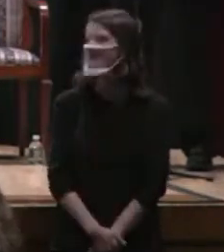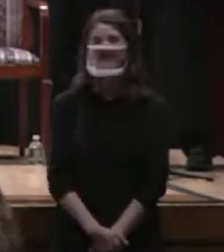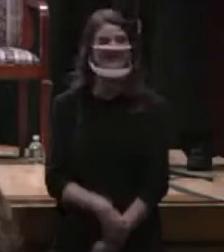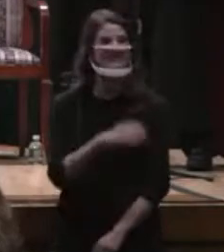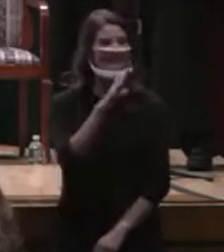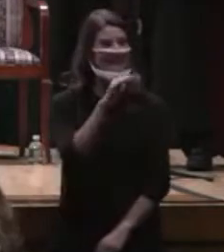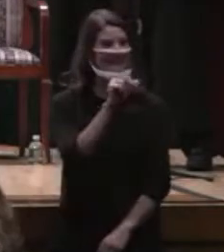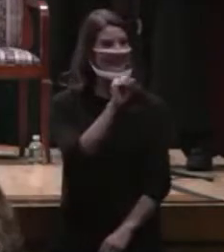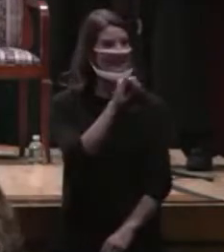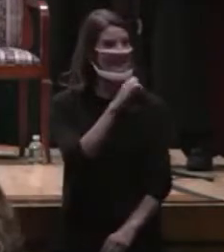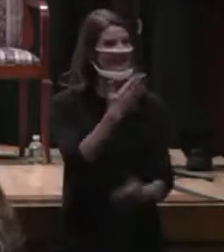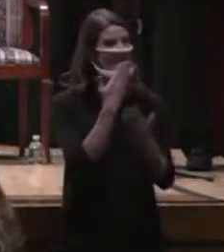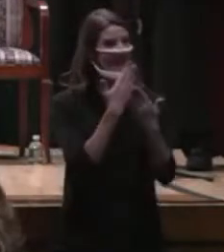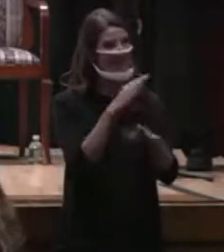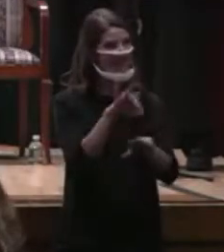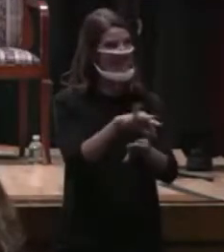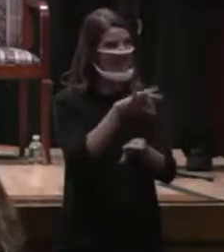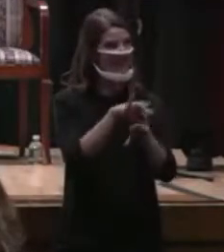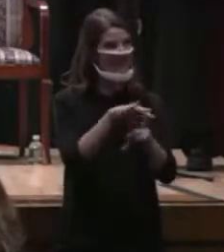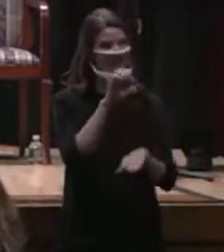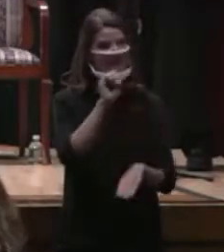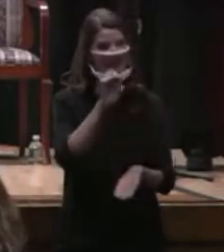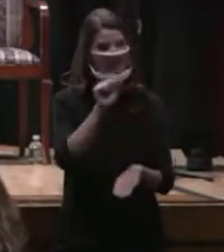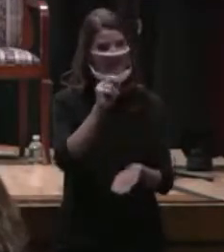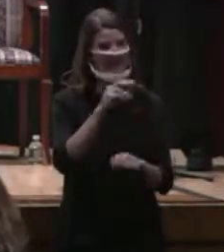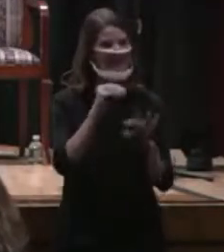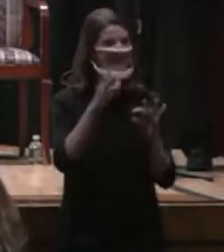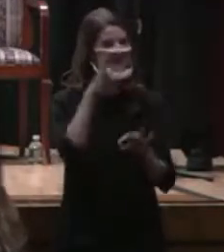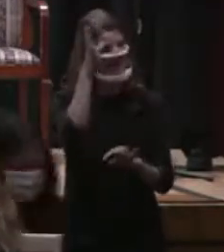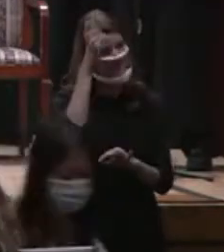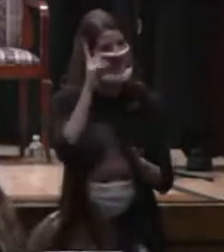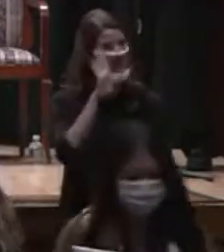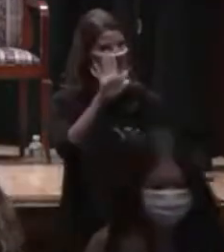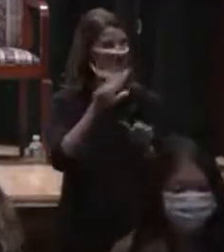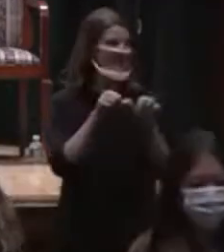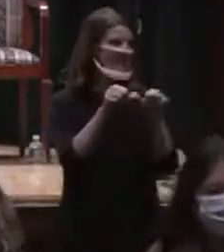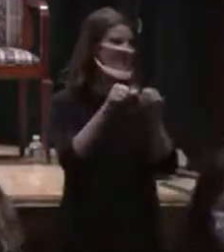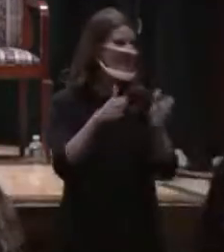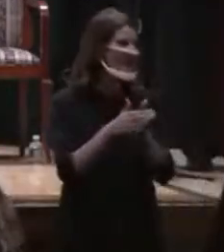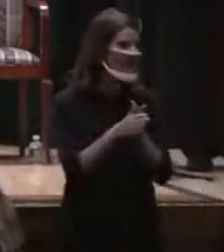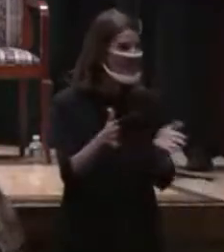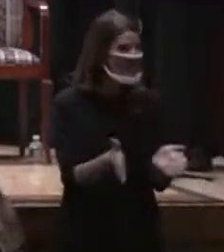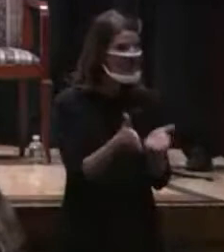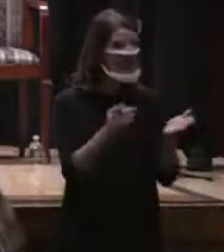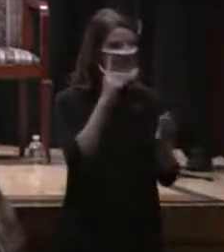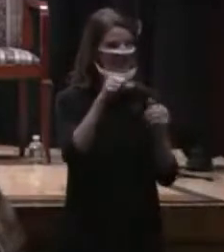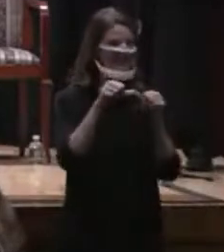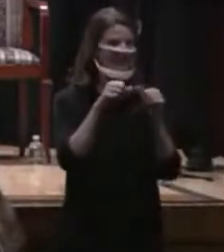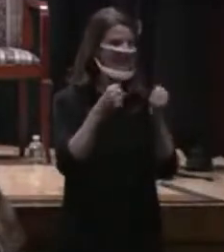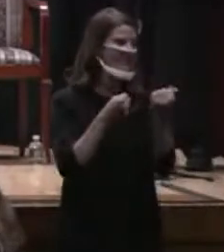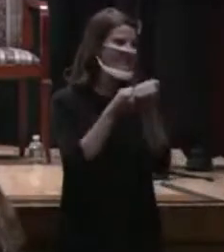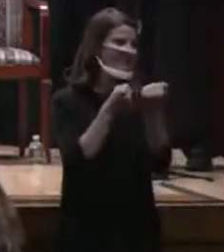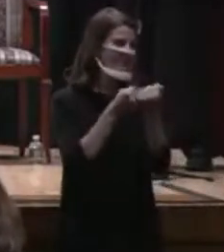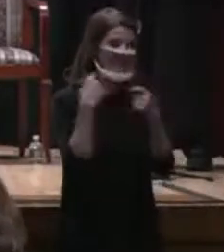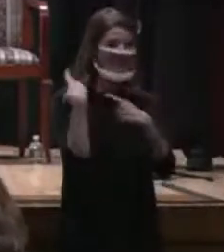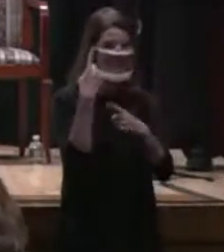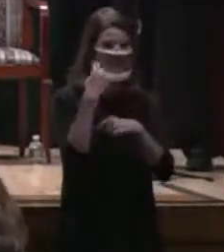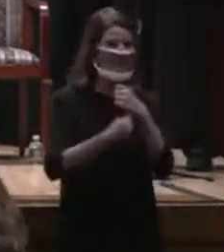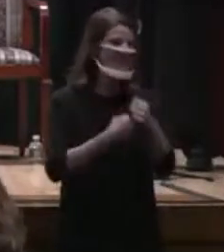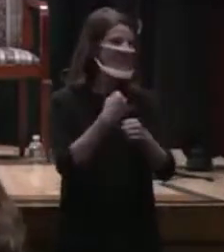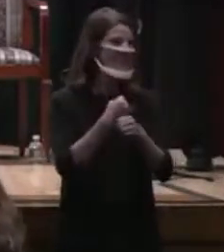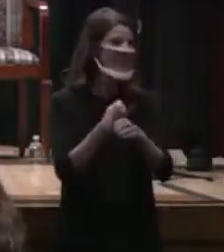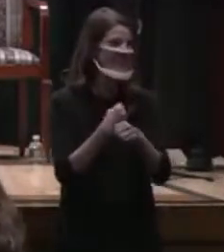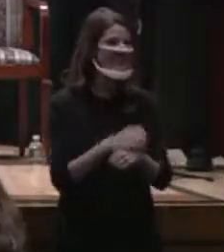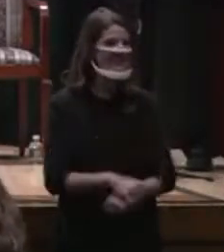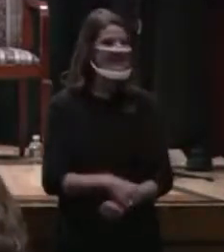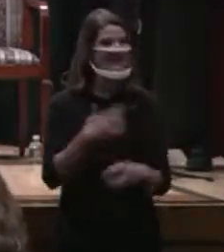Cassie would like to thank her fiancé, Sean, and her parents for their encouragement and unwavering support throughout this past year.